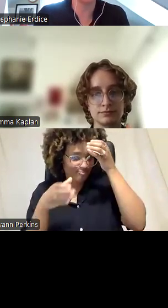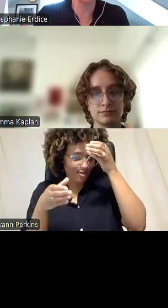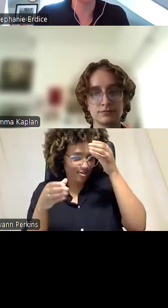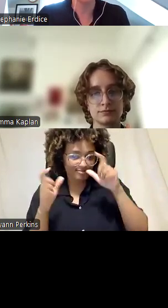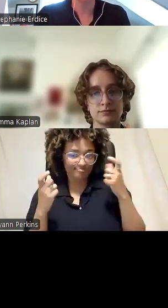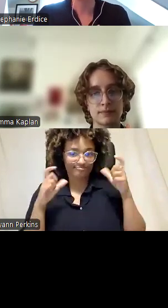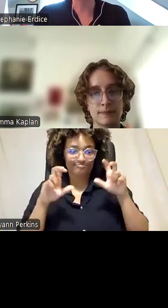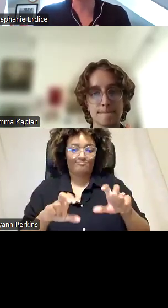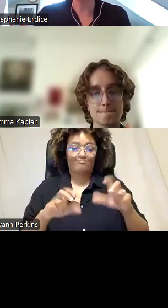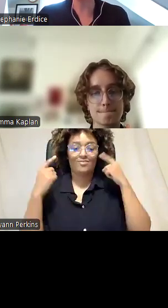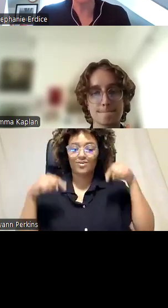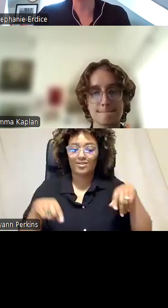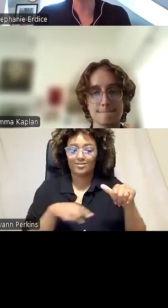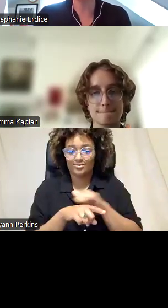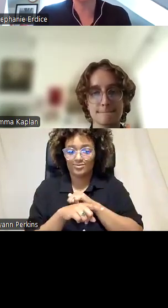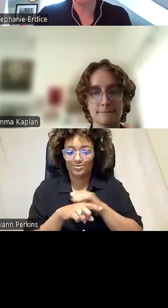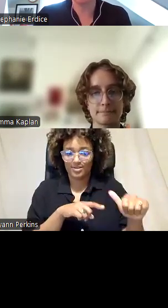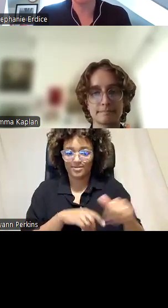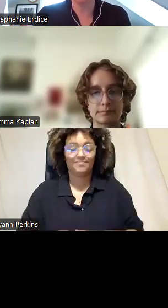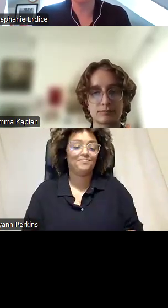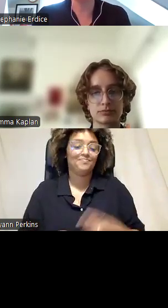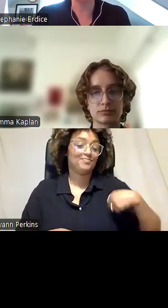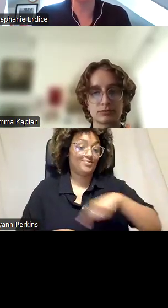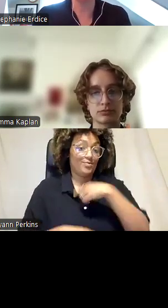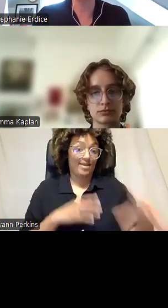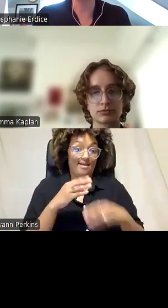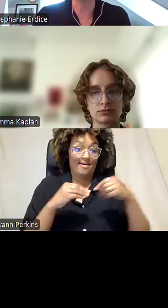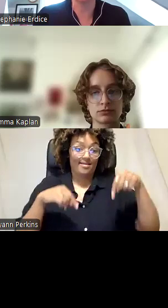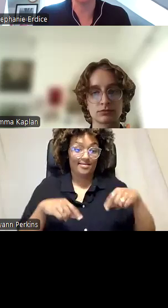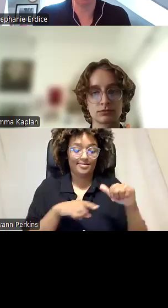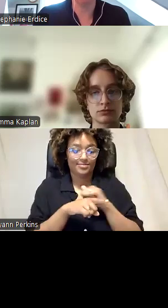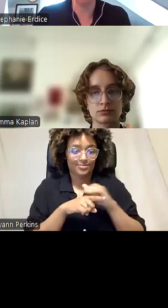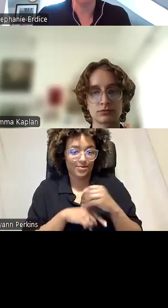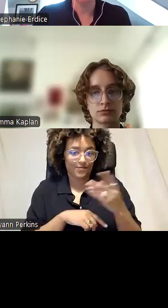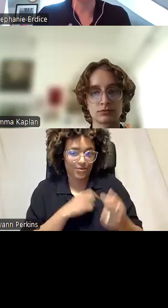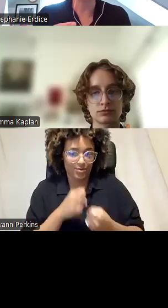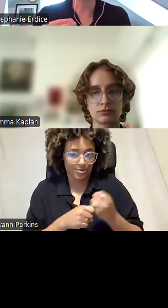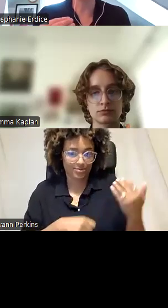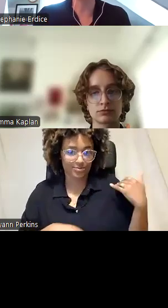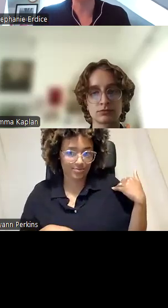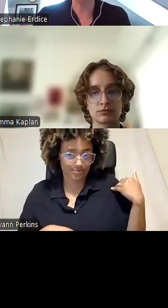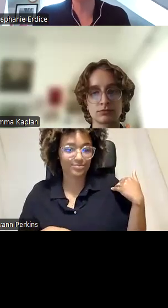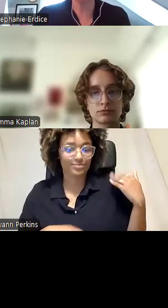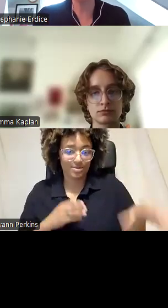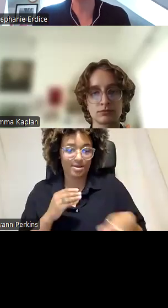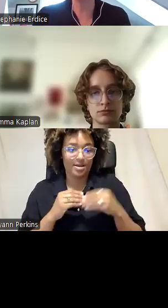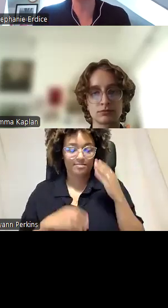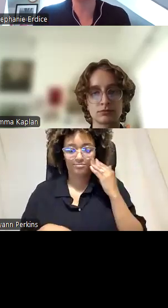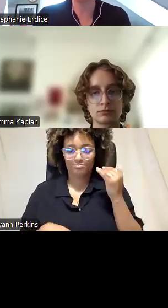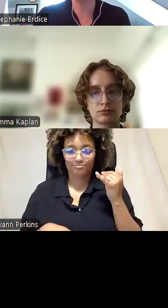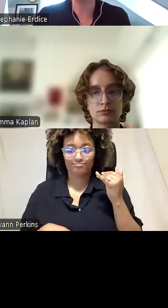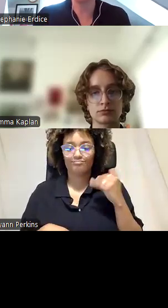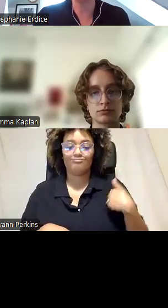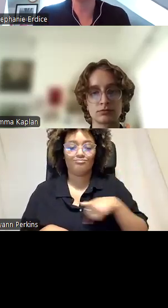this training. So we added this training a couple of years ago because we found that money